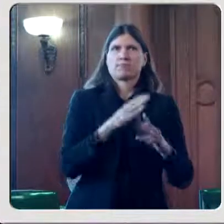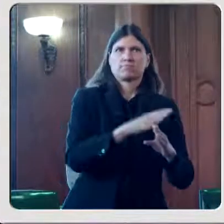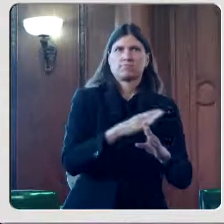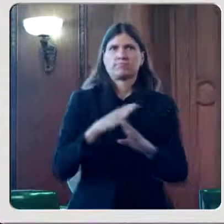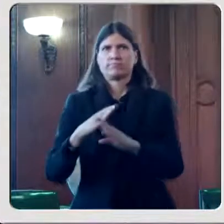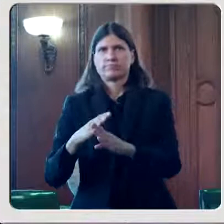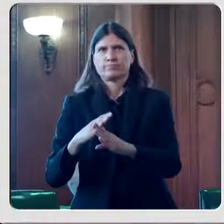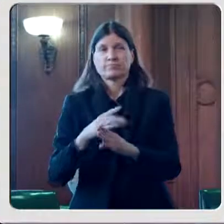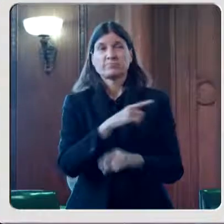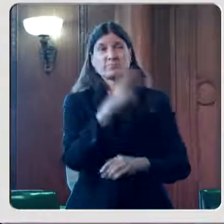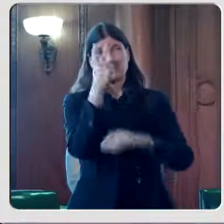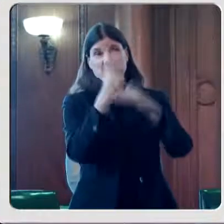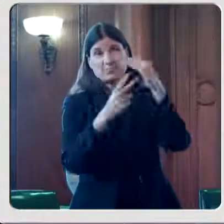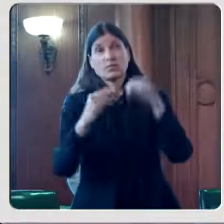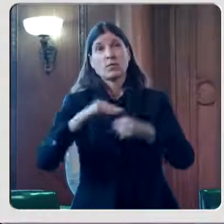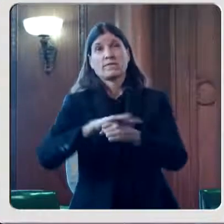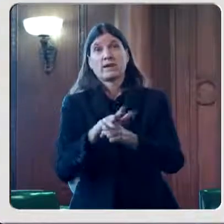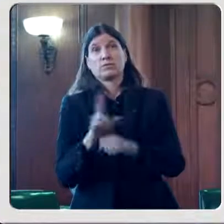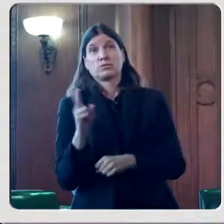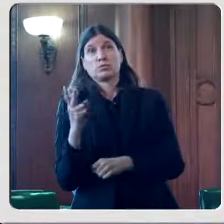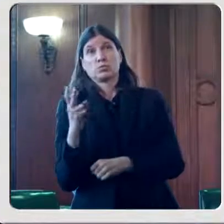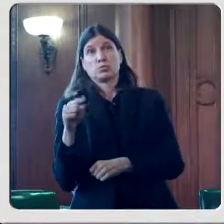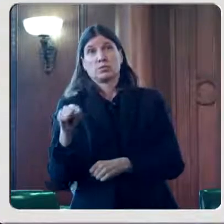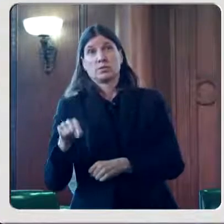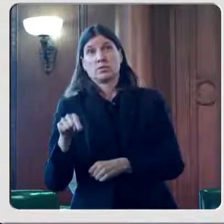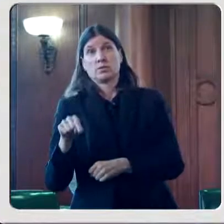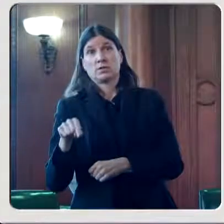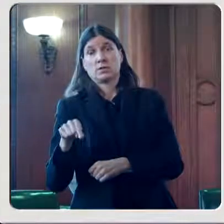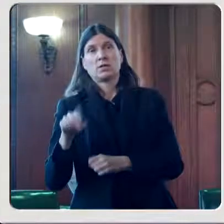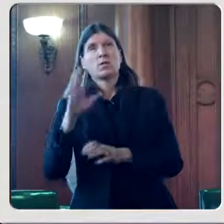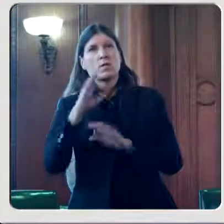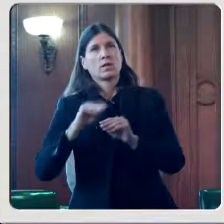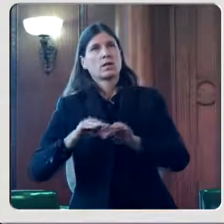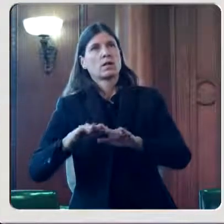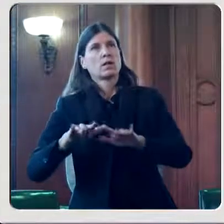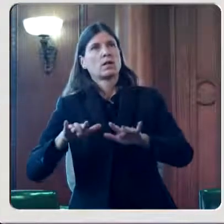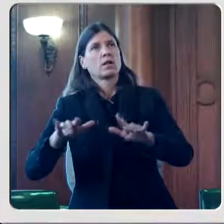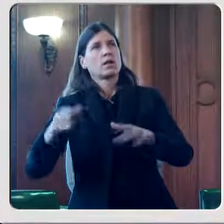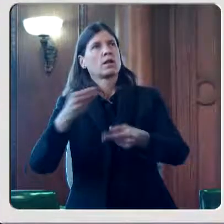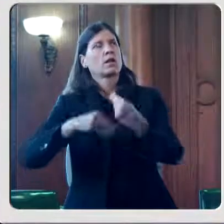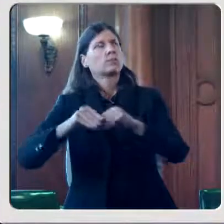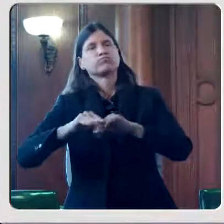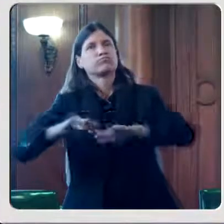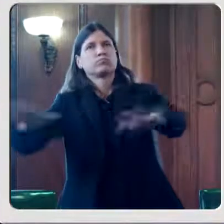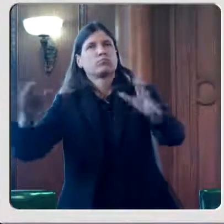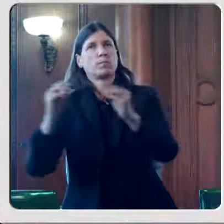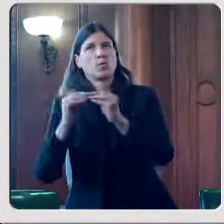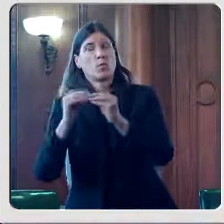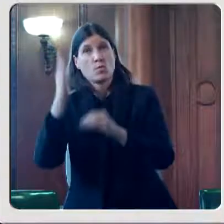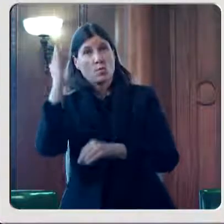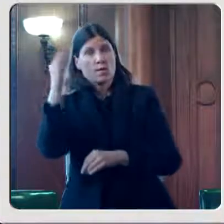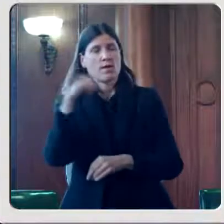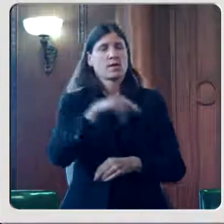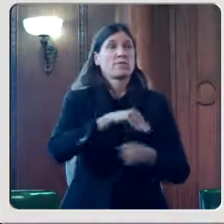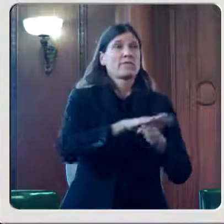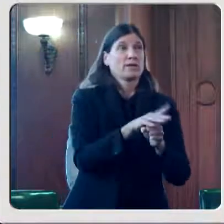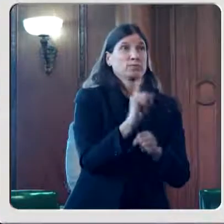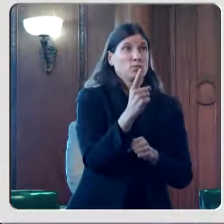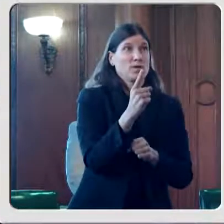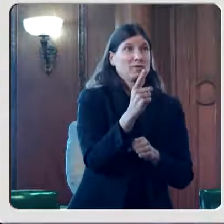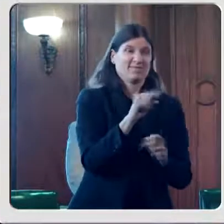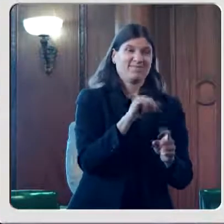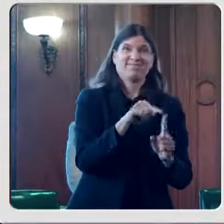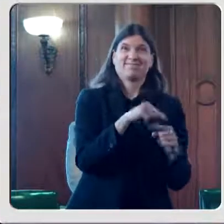Great Britain, but it's not affected their ability to get their arms around the virus and to contain it.